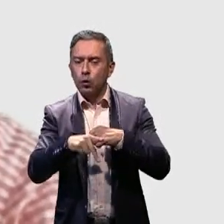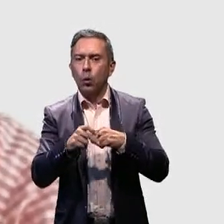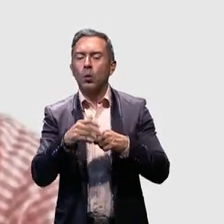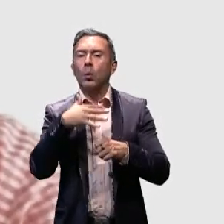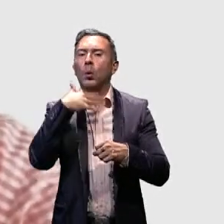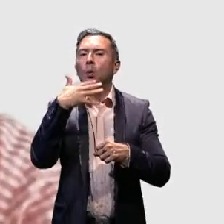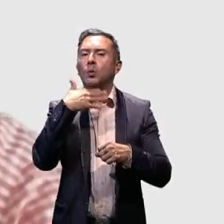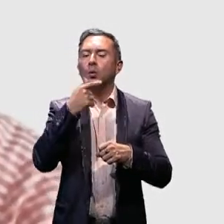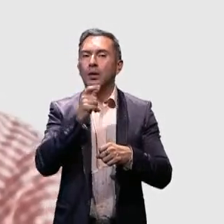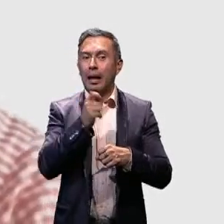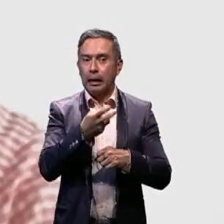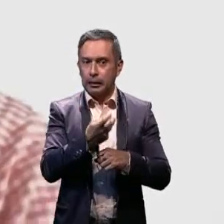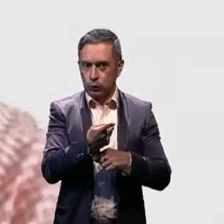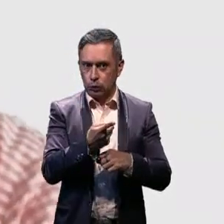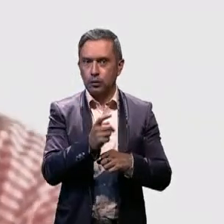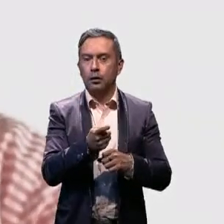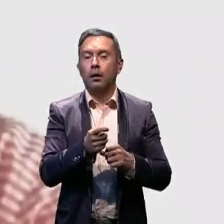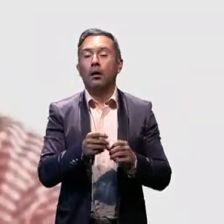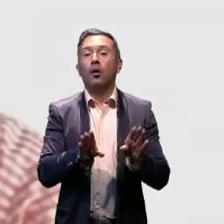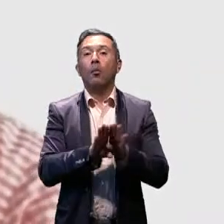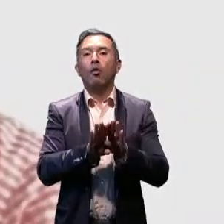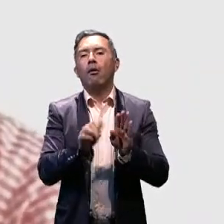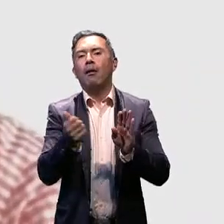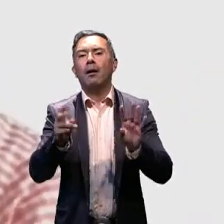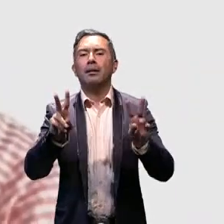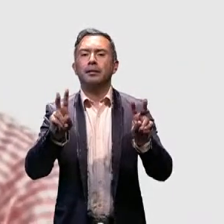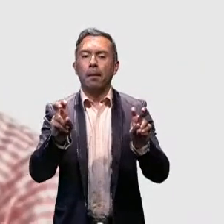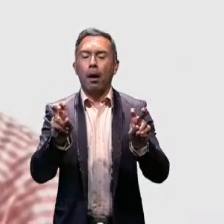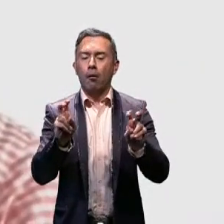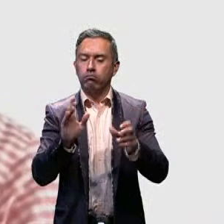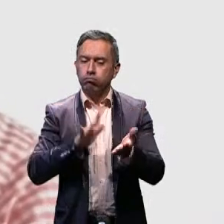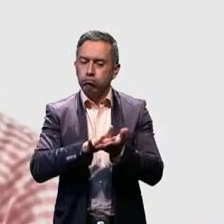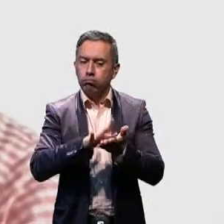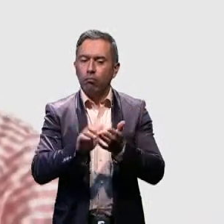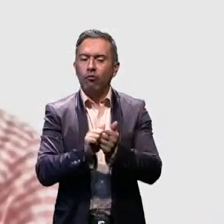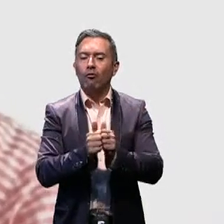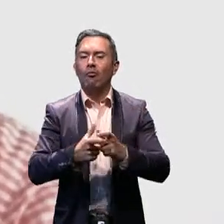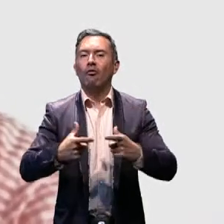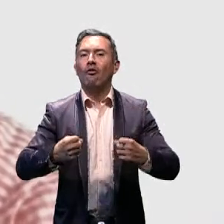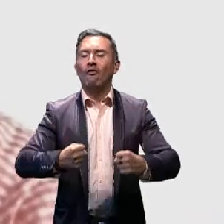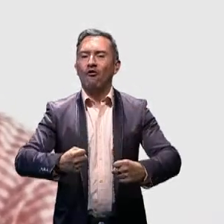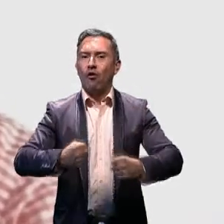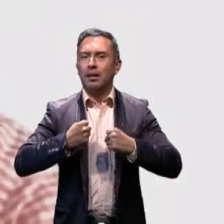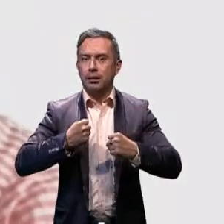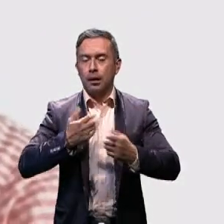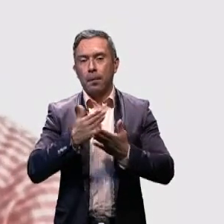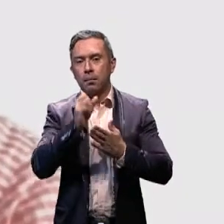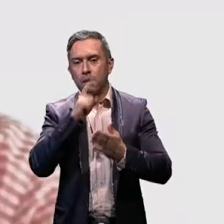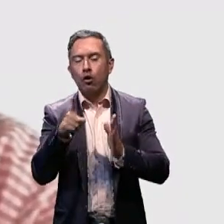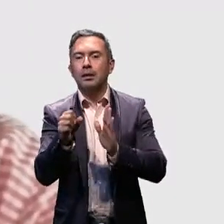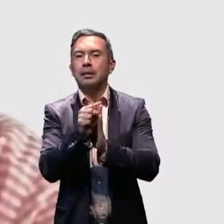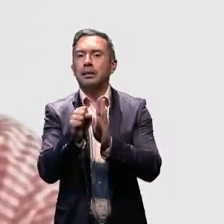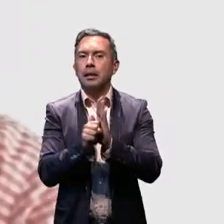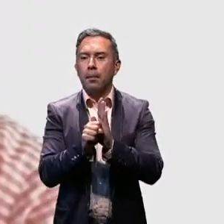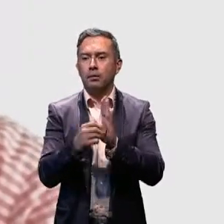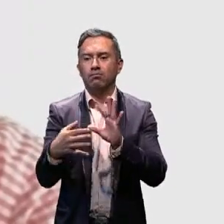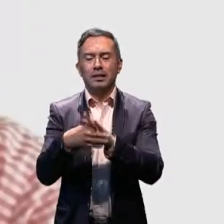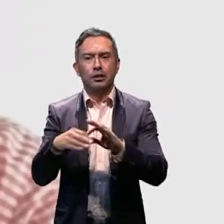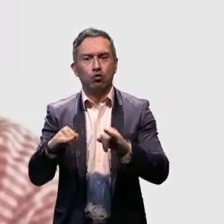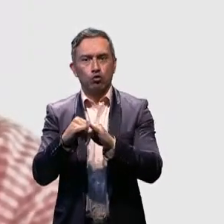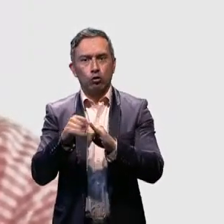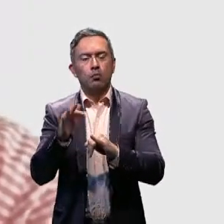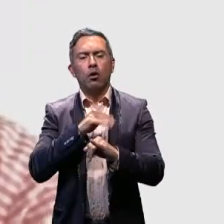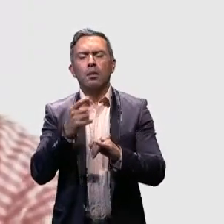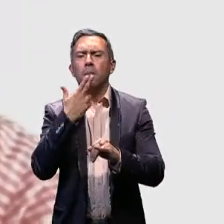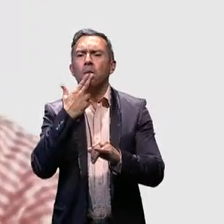risk. Understanding this and regarding the strengthening of the citizens' capacities as well